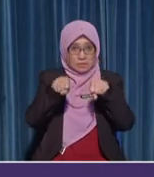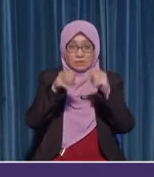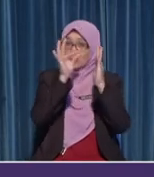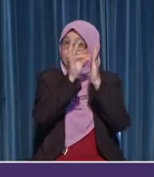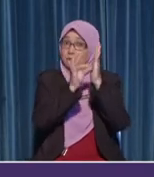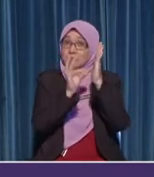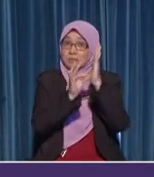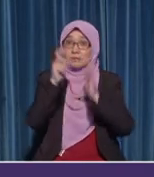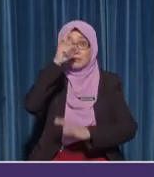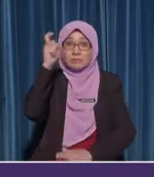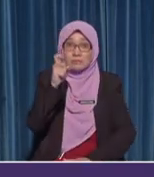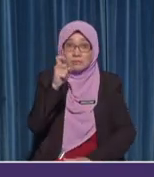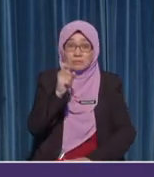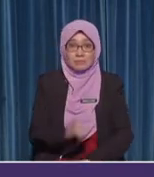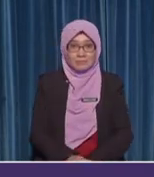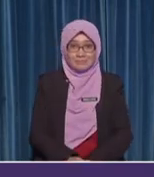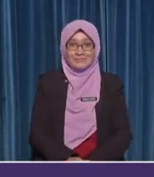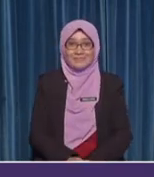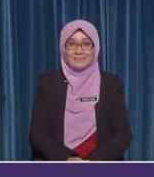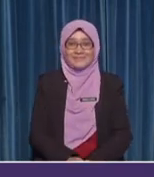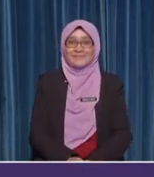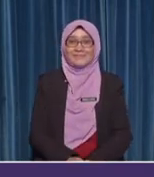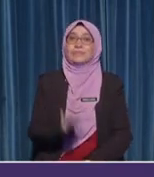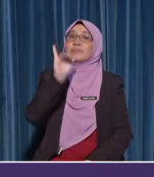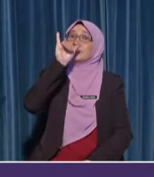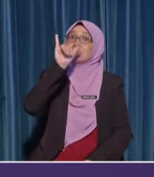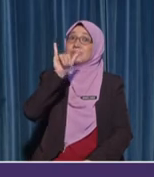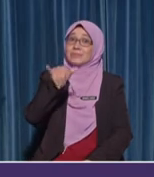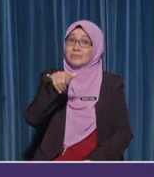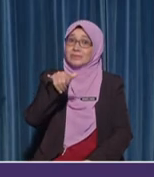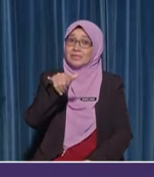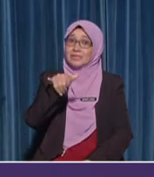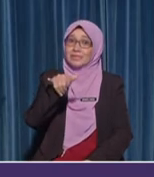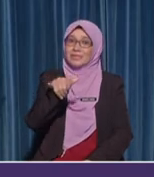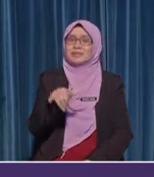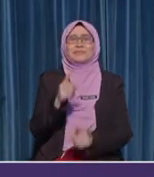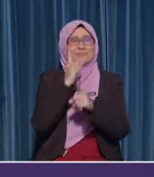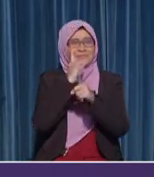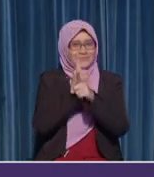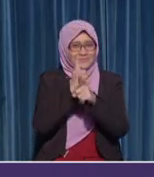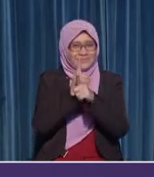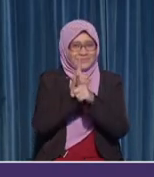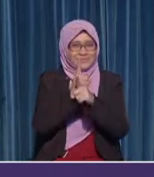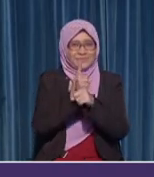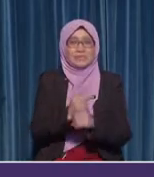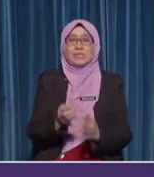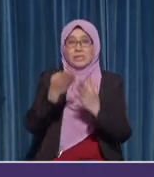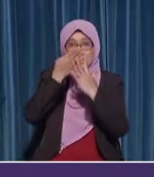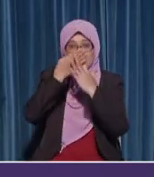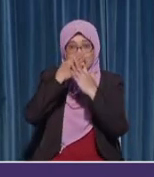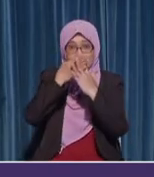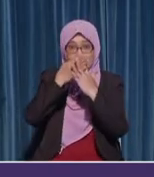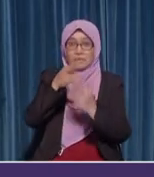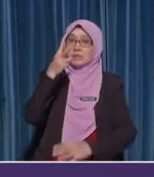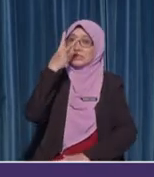graduation in that area? Yes! Excellent! Between 12